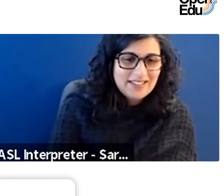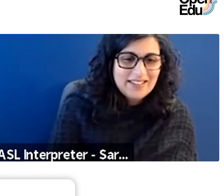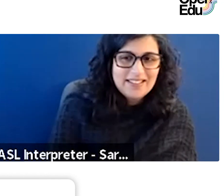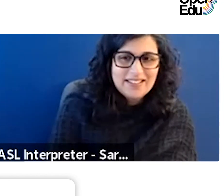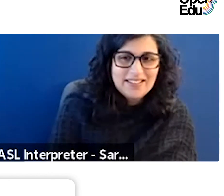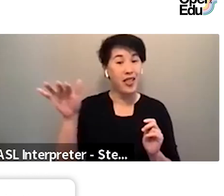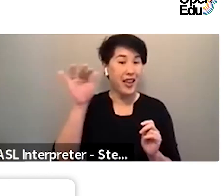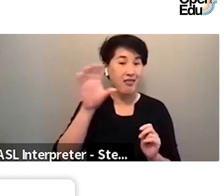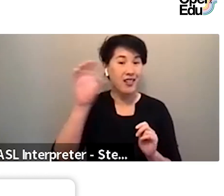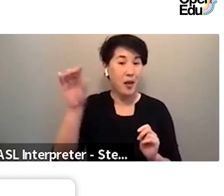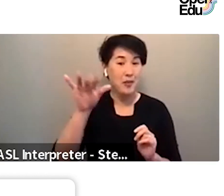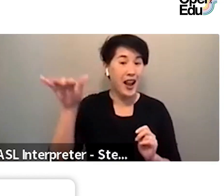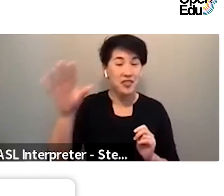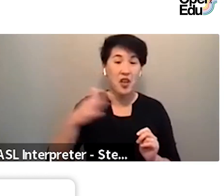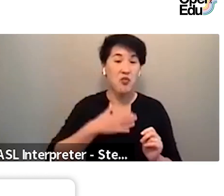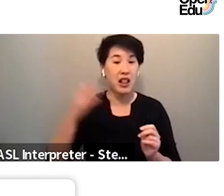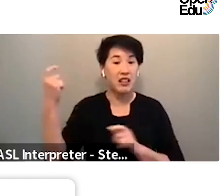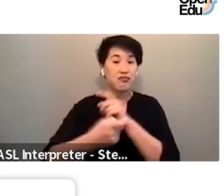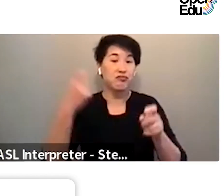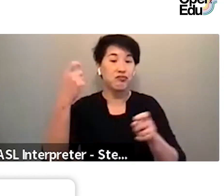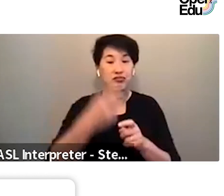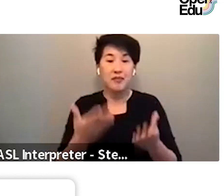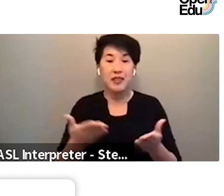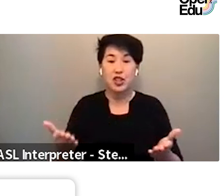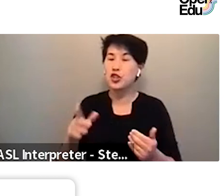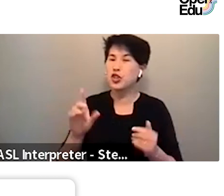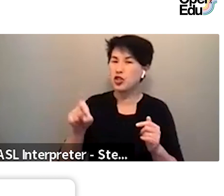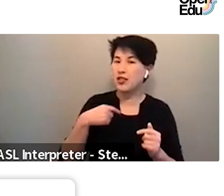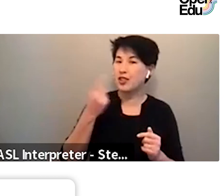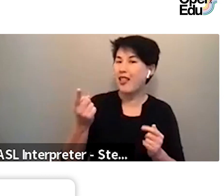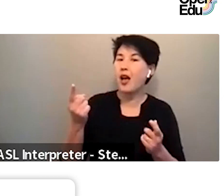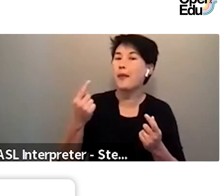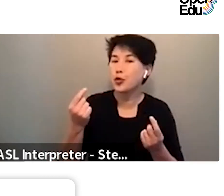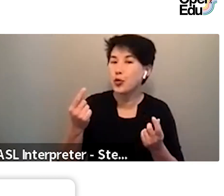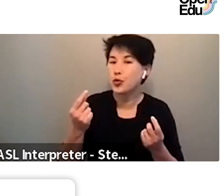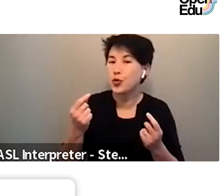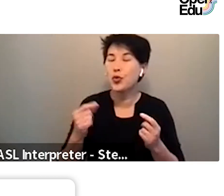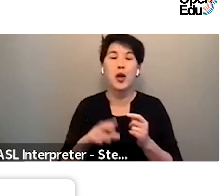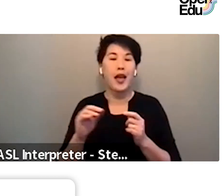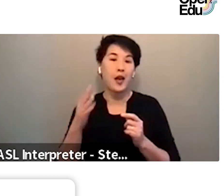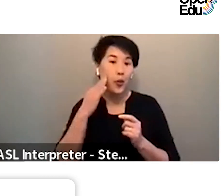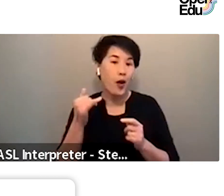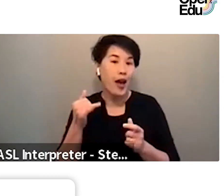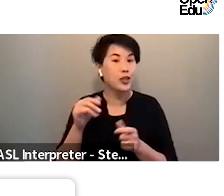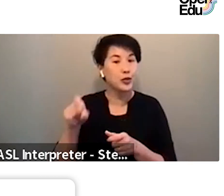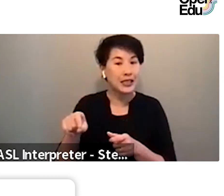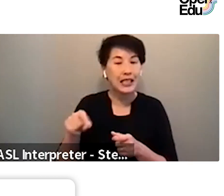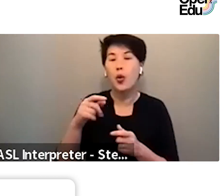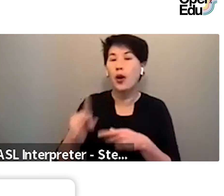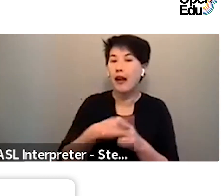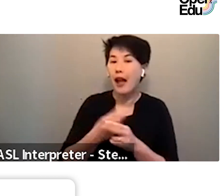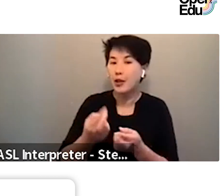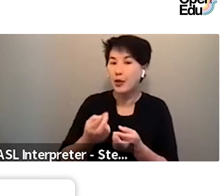willing to give those materials. You just kind of just have to tell them what it is that you're doing it for, and what type of resources you need. Like